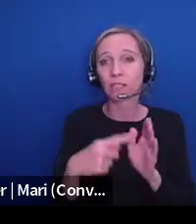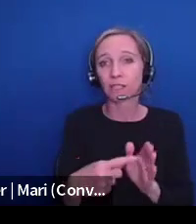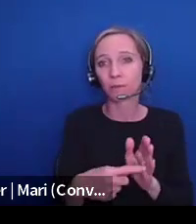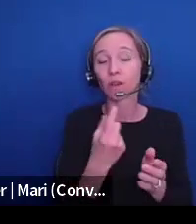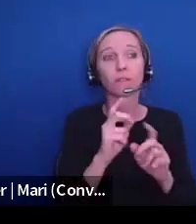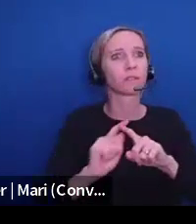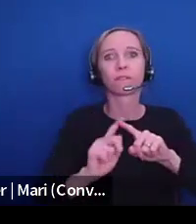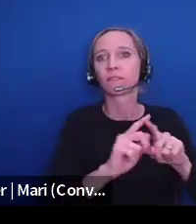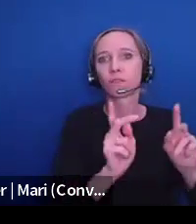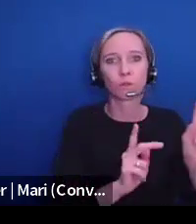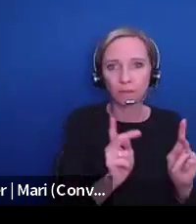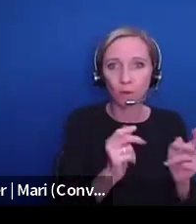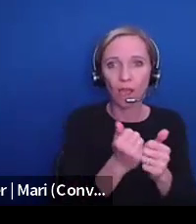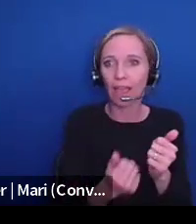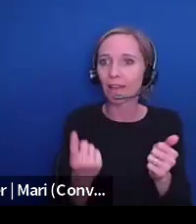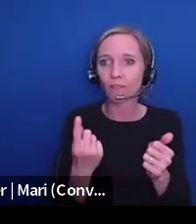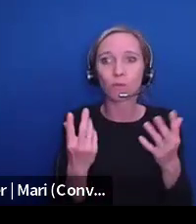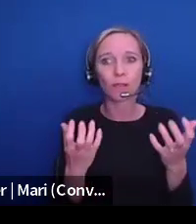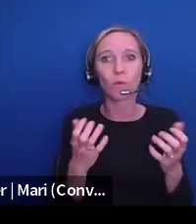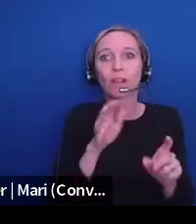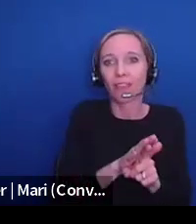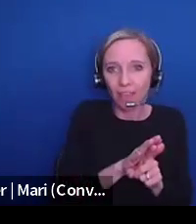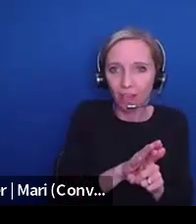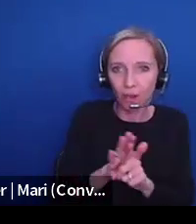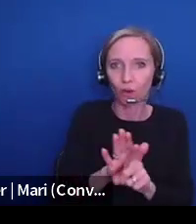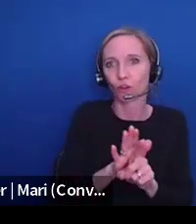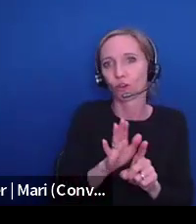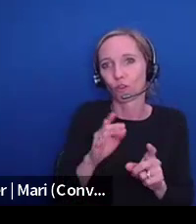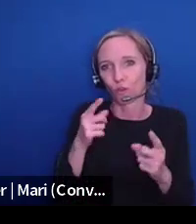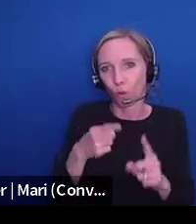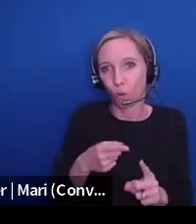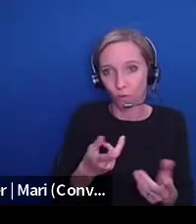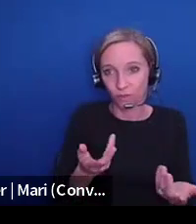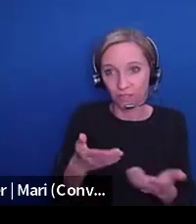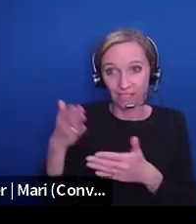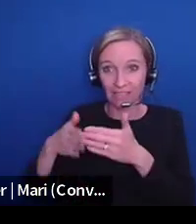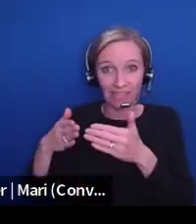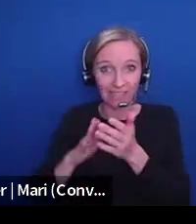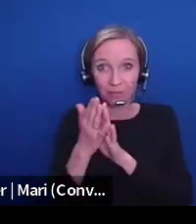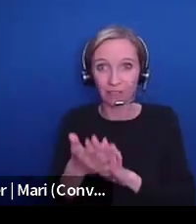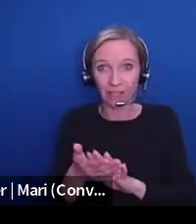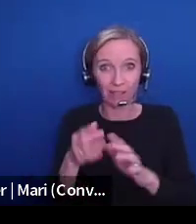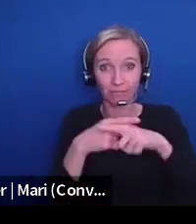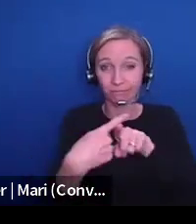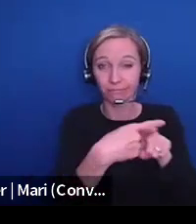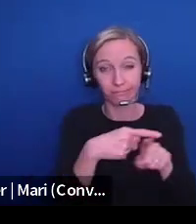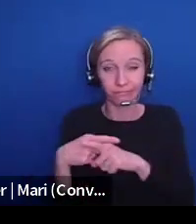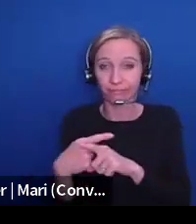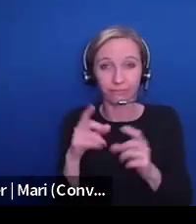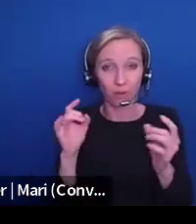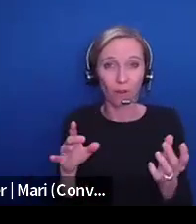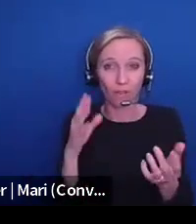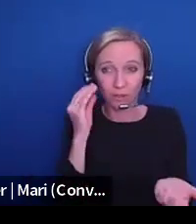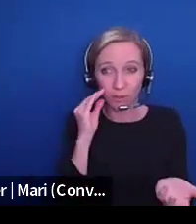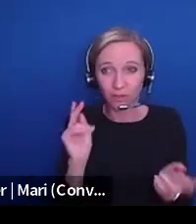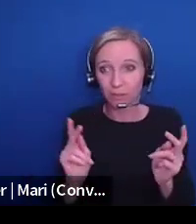different people and everyone wanted to pursue their goals. And at the end, it was just like a terrible experience because people